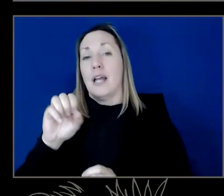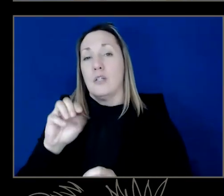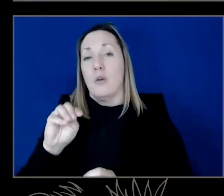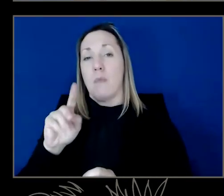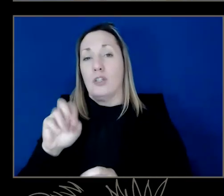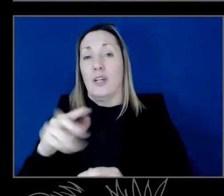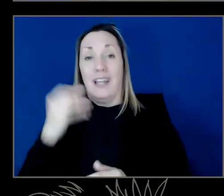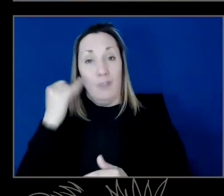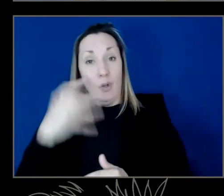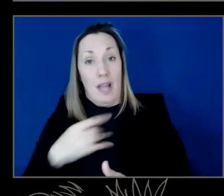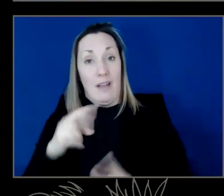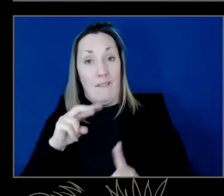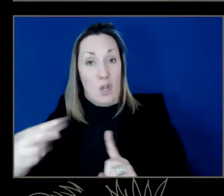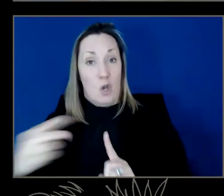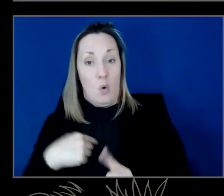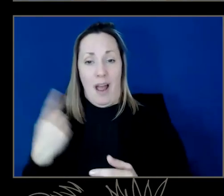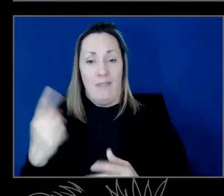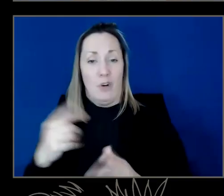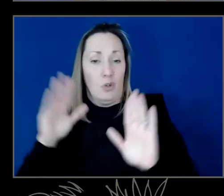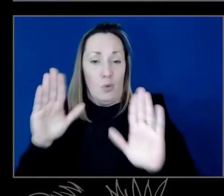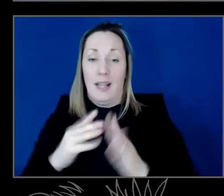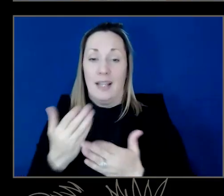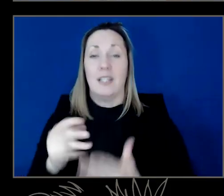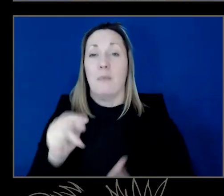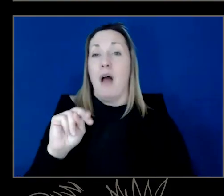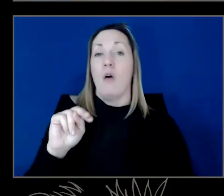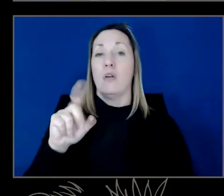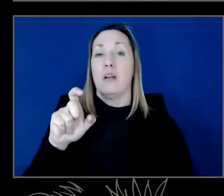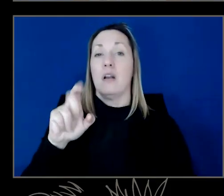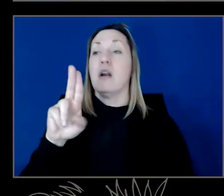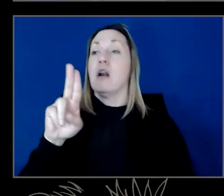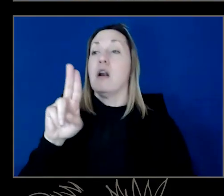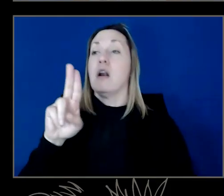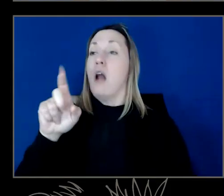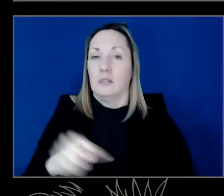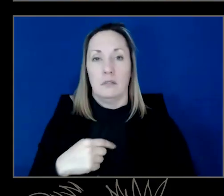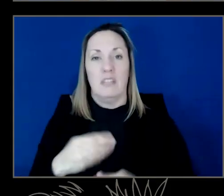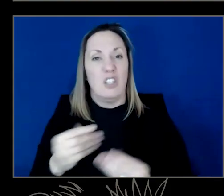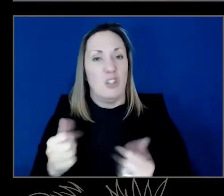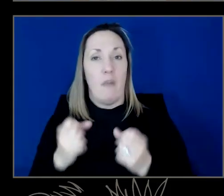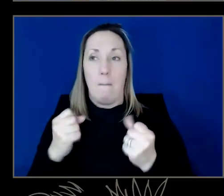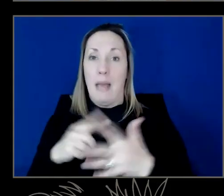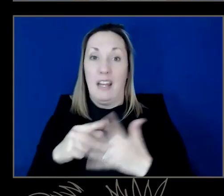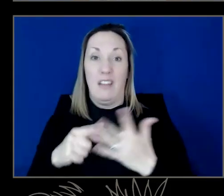about Nuxt. They solve many of these same problems slightly differently.